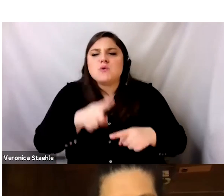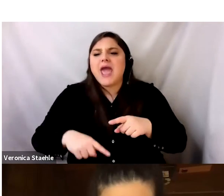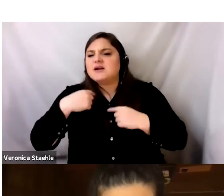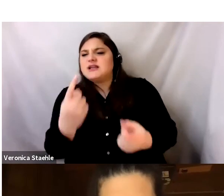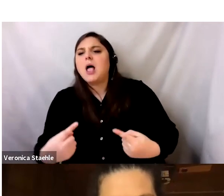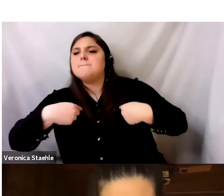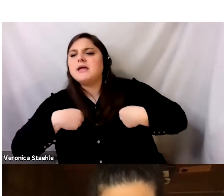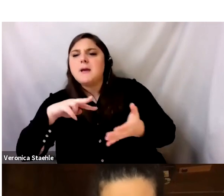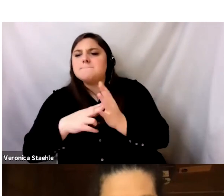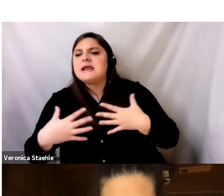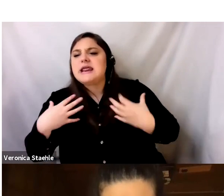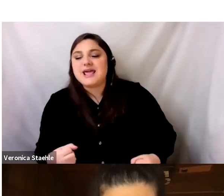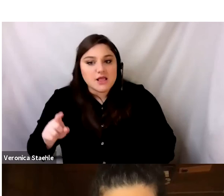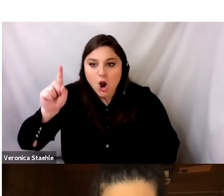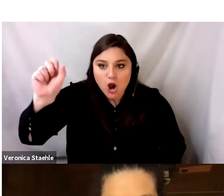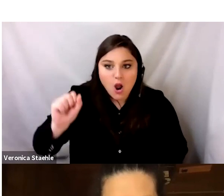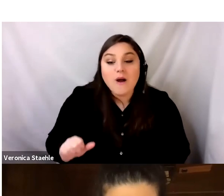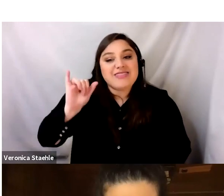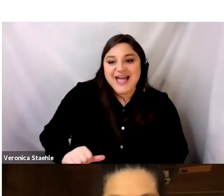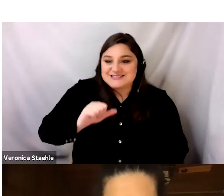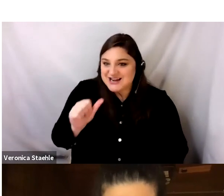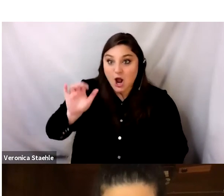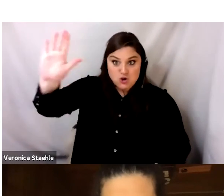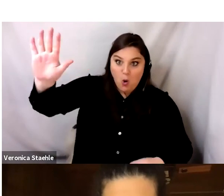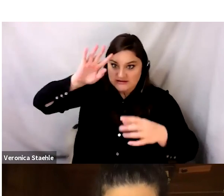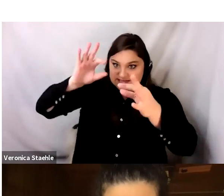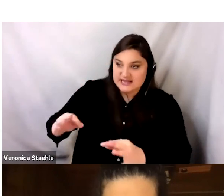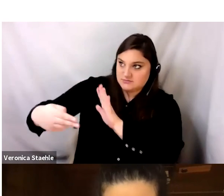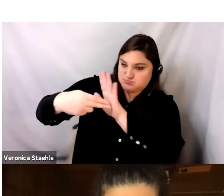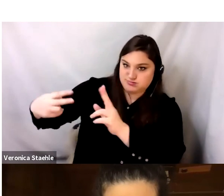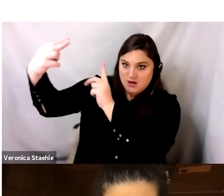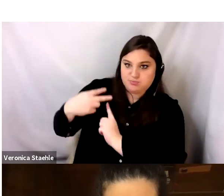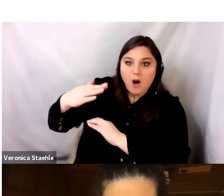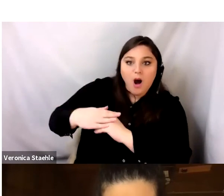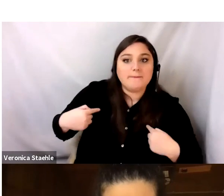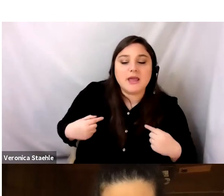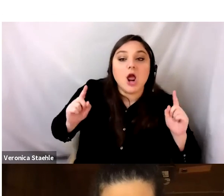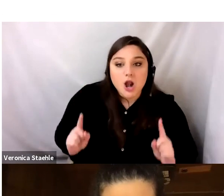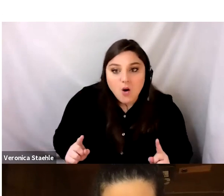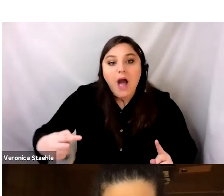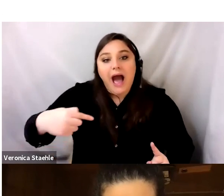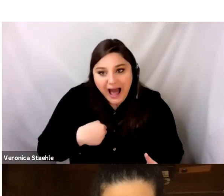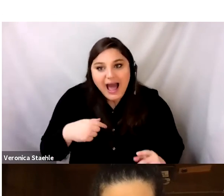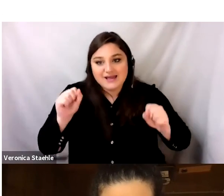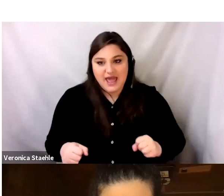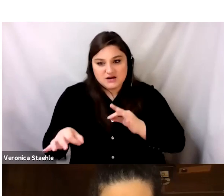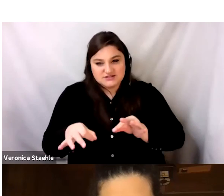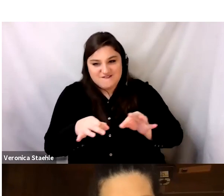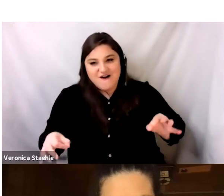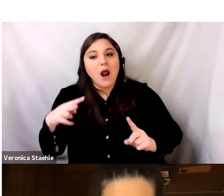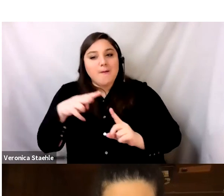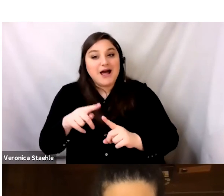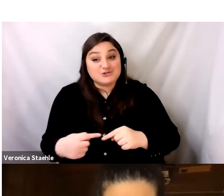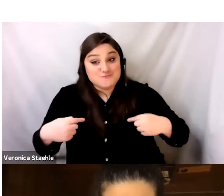me. That is not a possibility. I define that myself, and that definition has the right to continually change over time